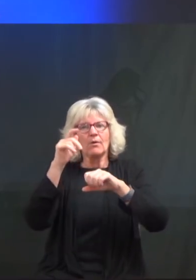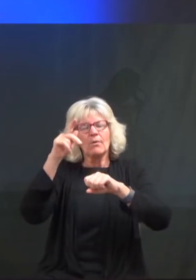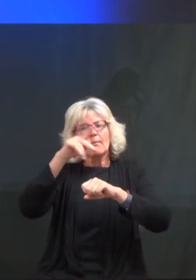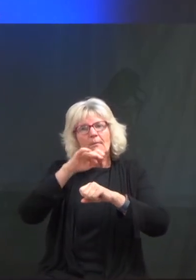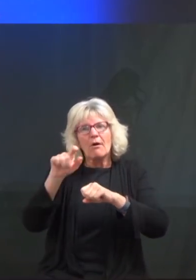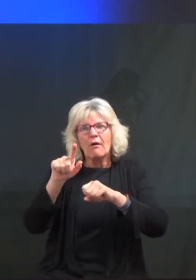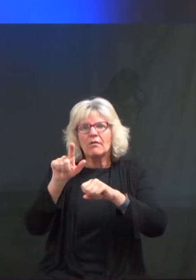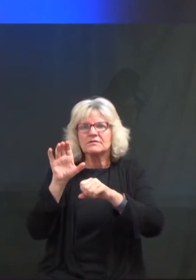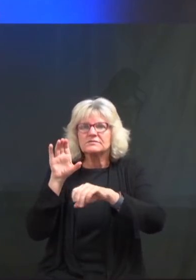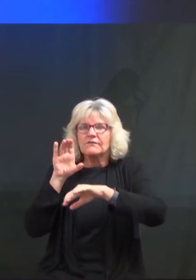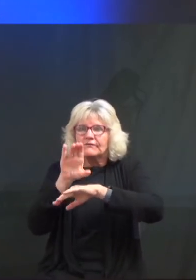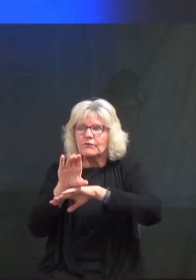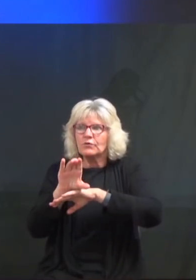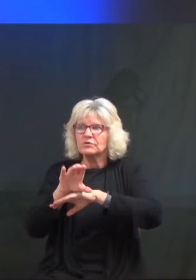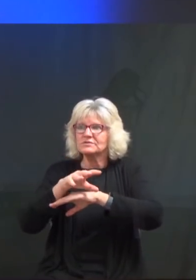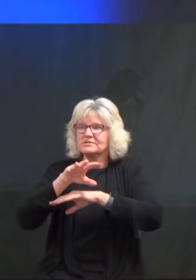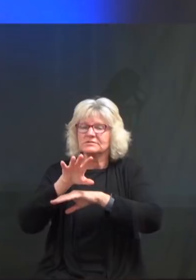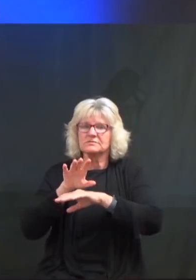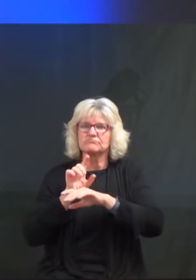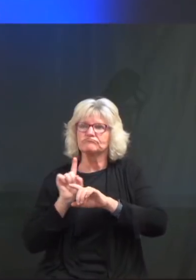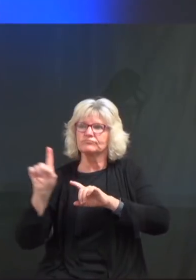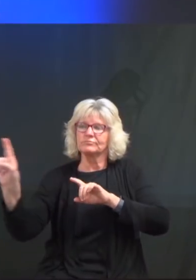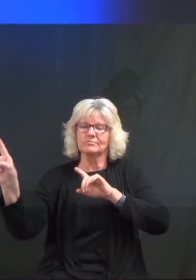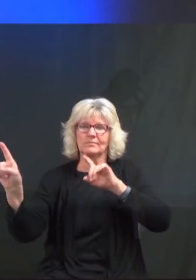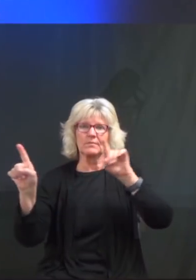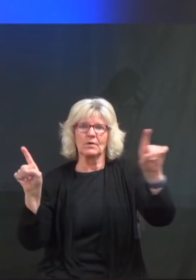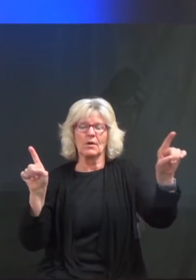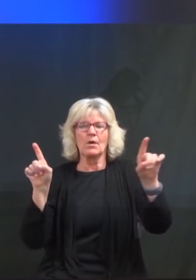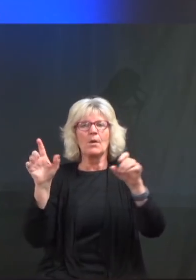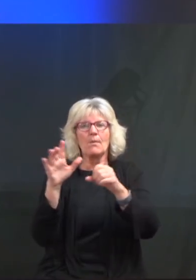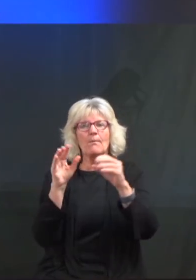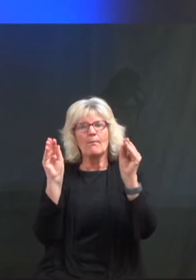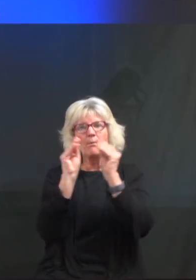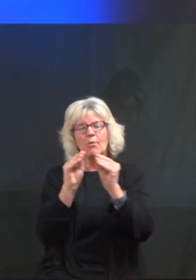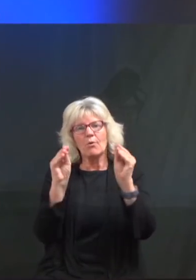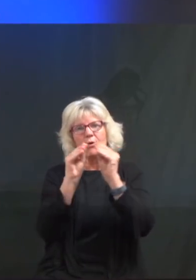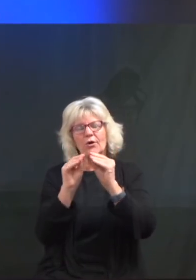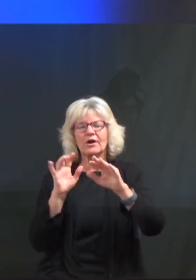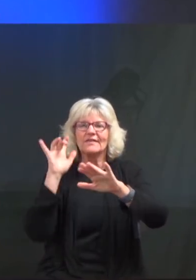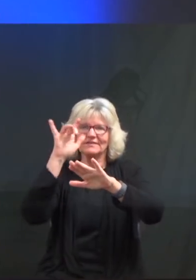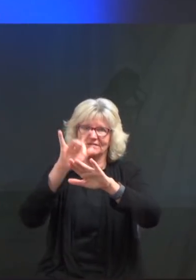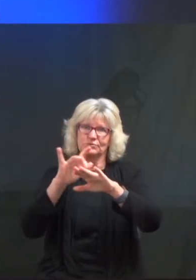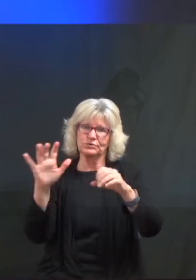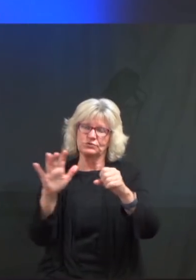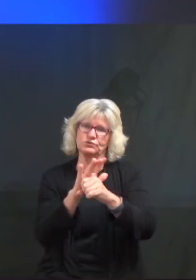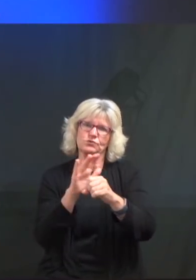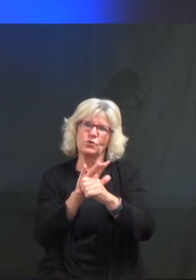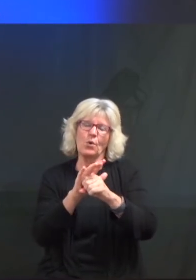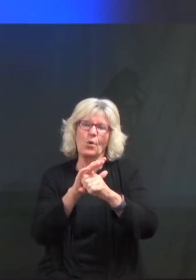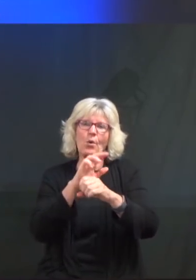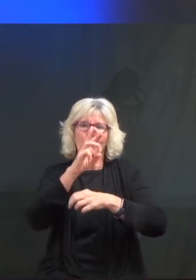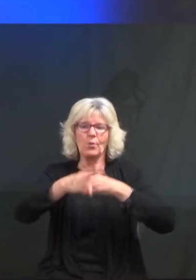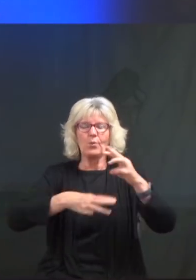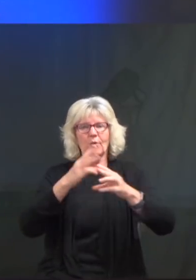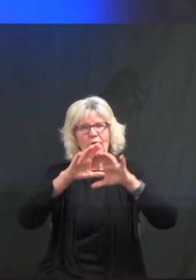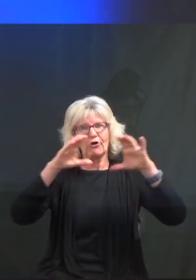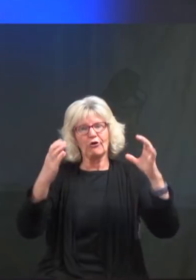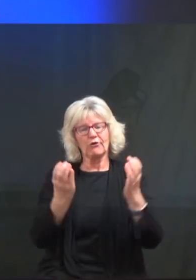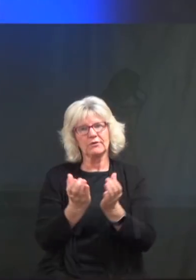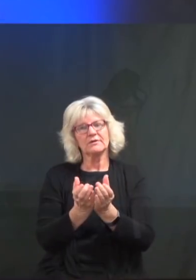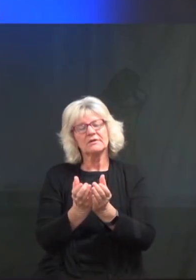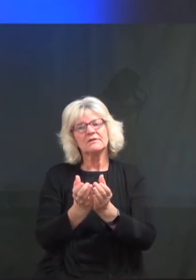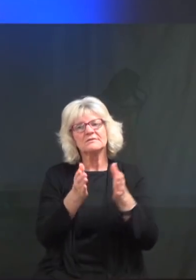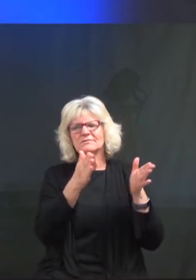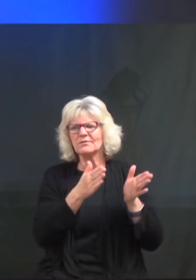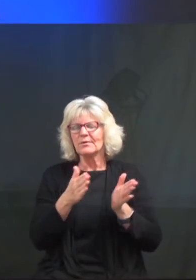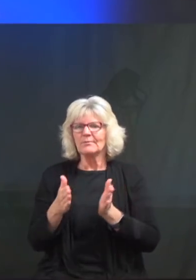out even further. Rejection allows it to go to the entire world. So what's his plan? Well, the plan